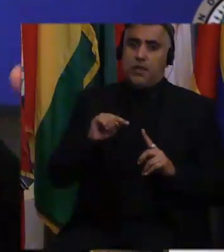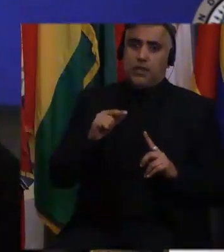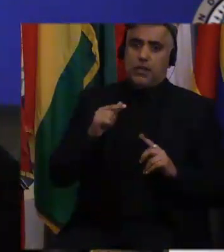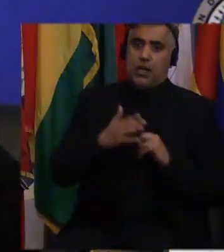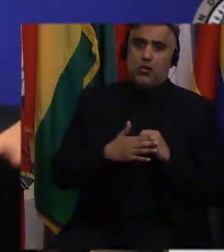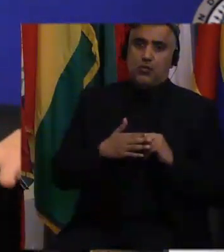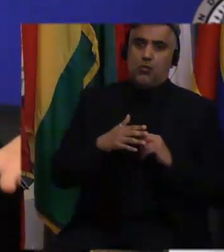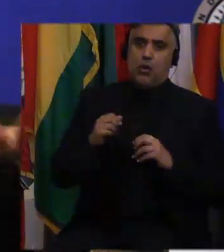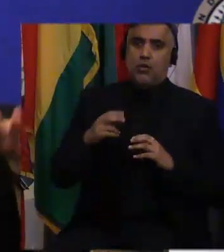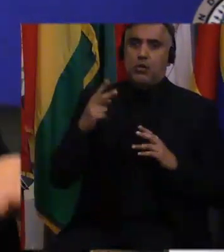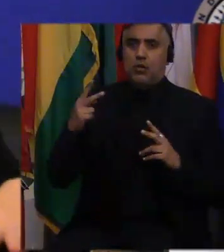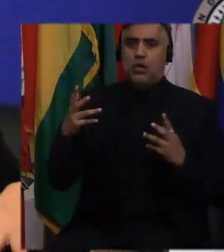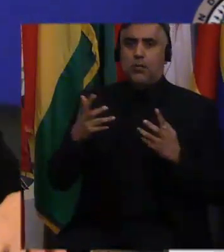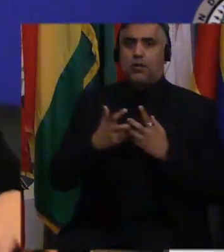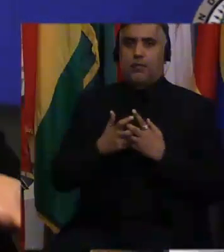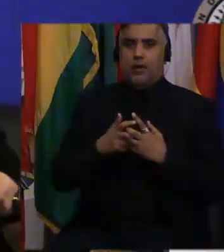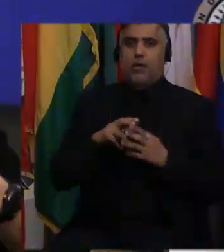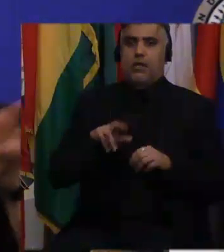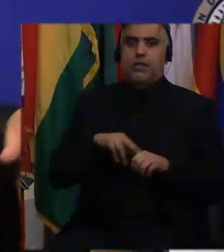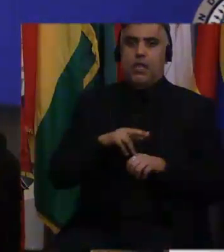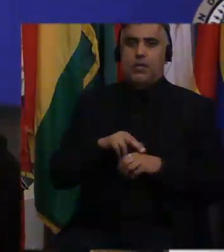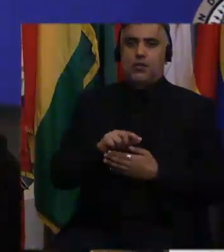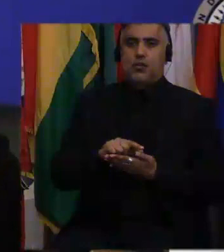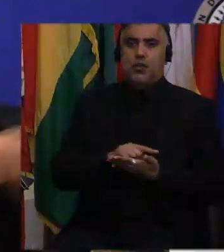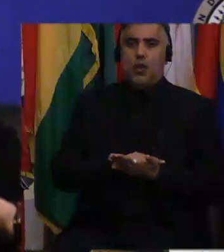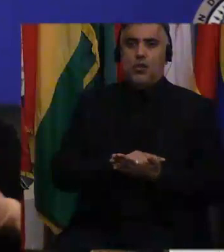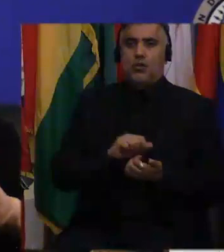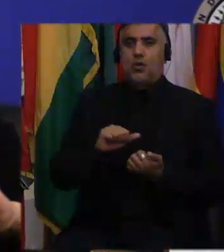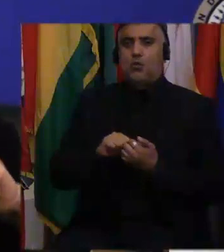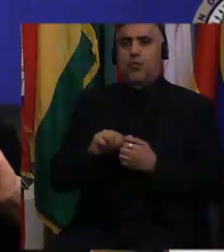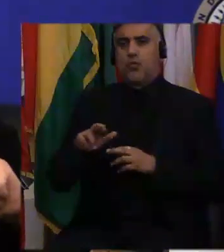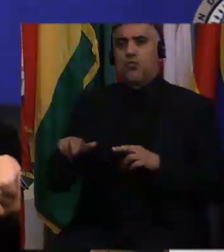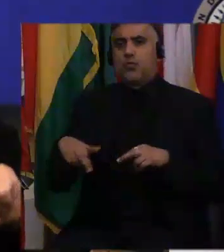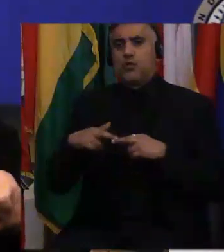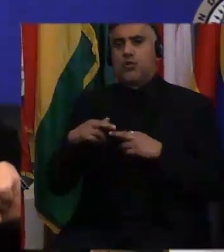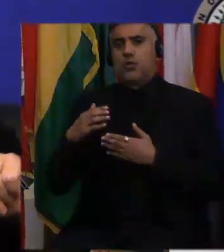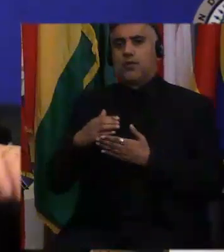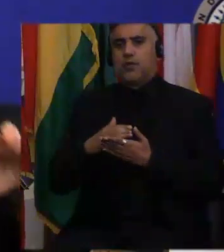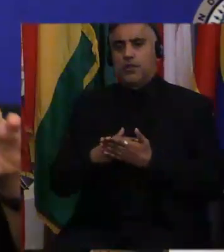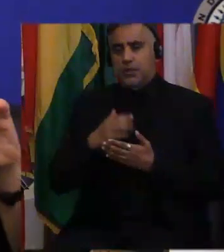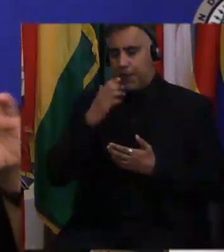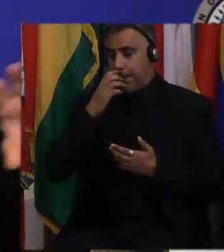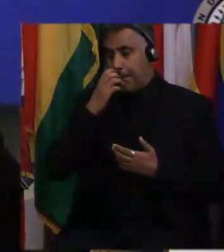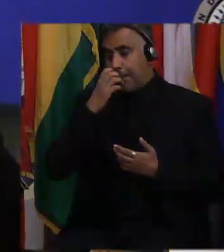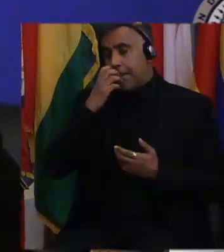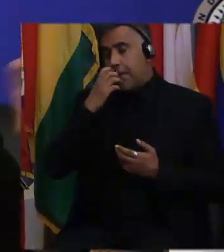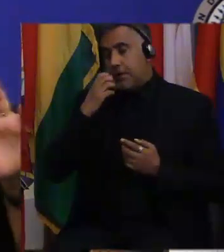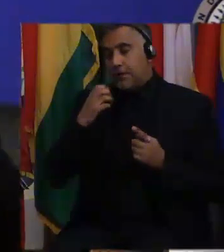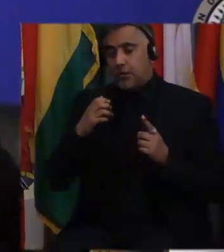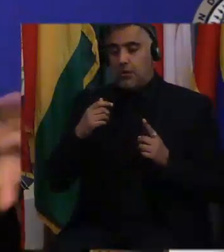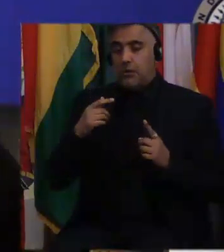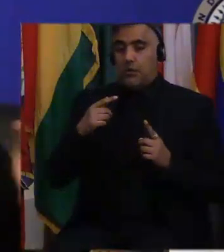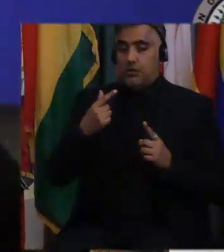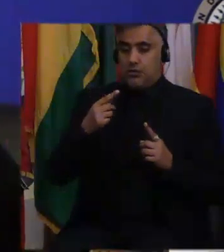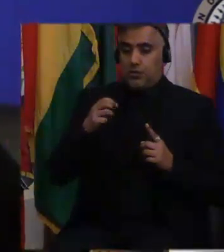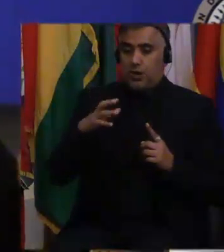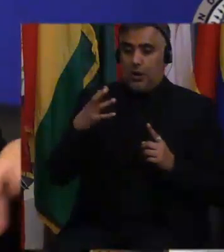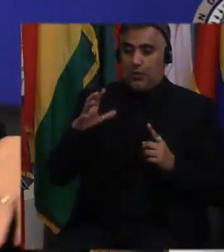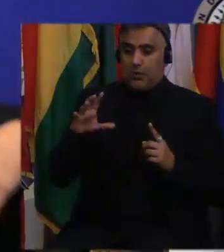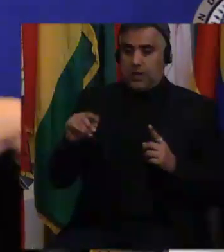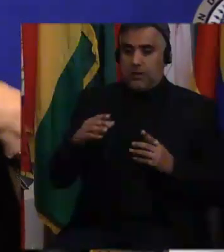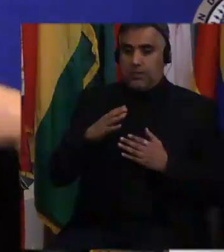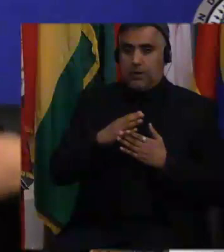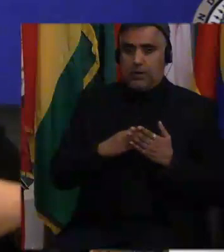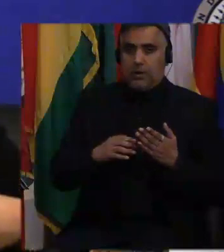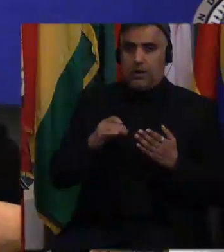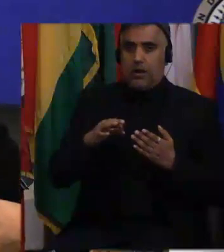into compatibility of national laws with regional convention. So they have already done a part of